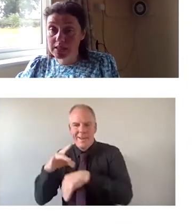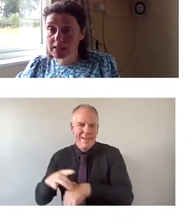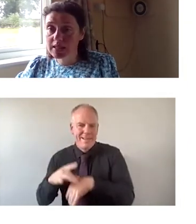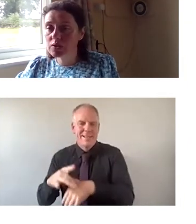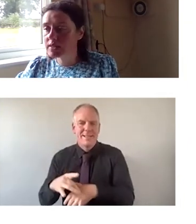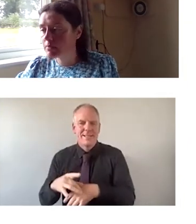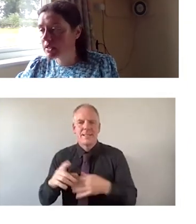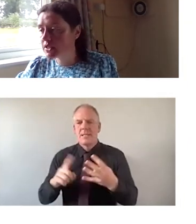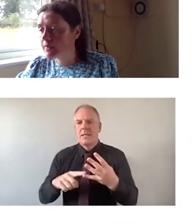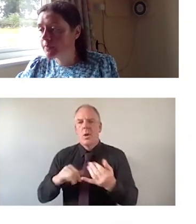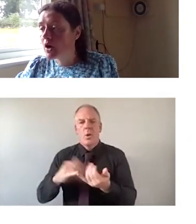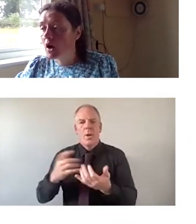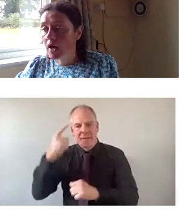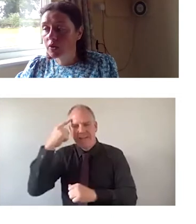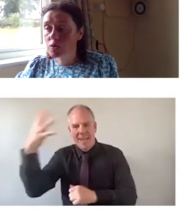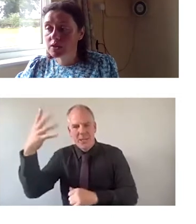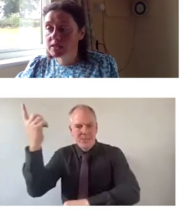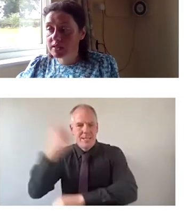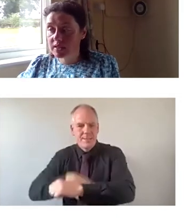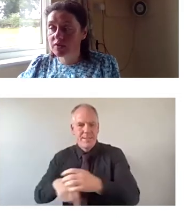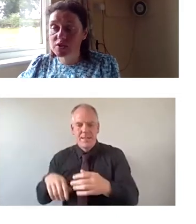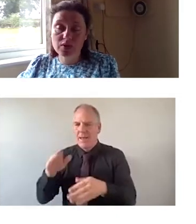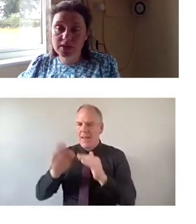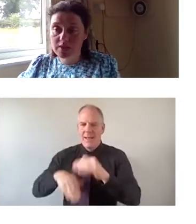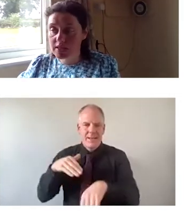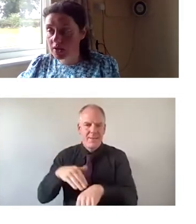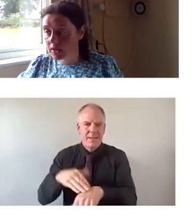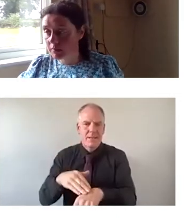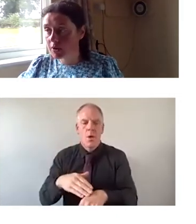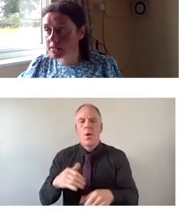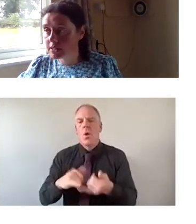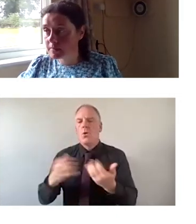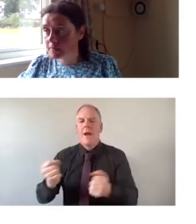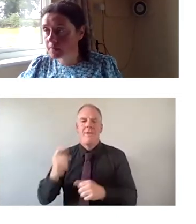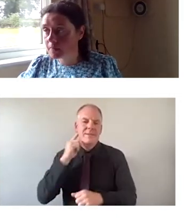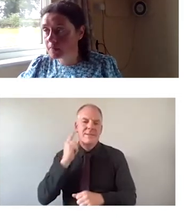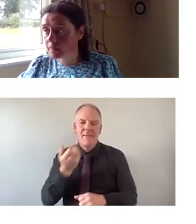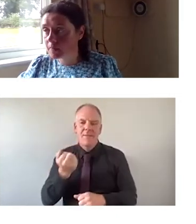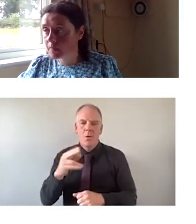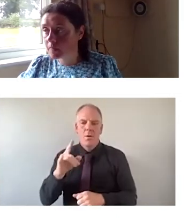those with an intellectual disability, and those with a deafness or a serious hearing impairment.